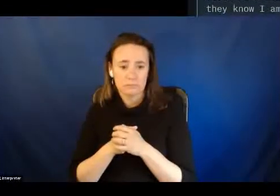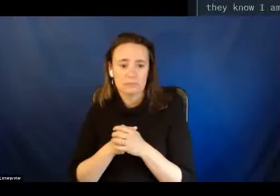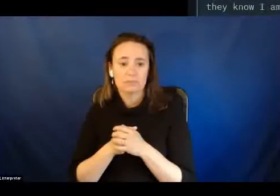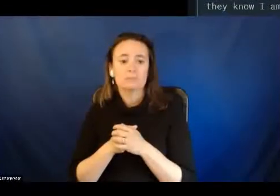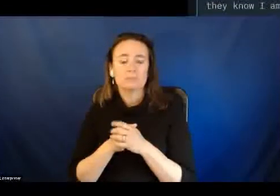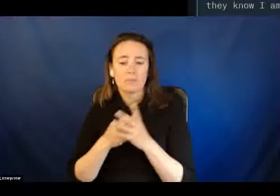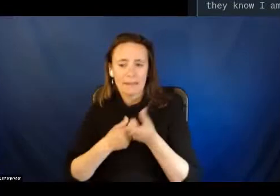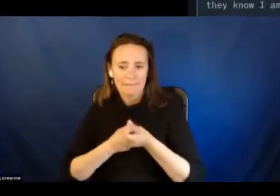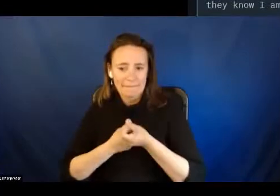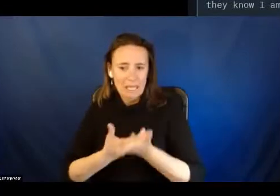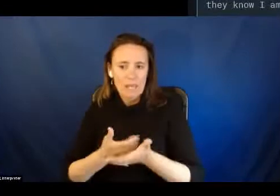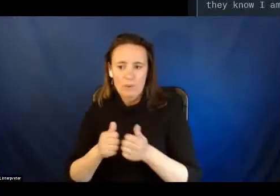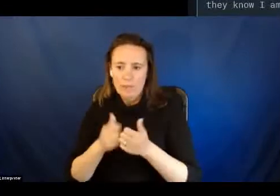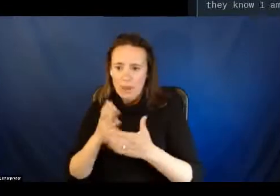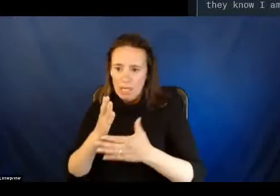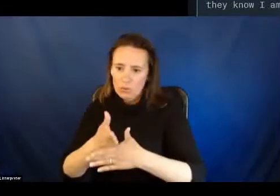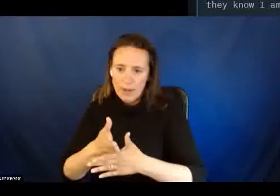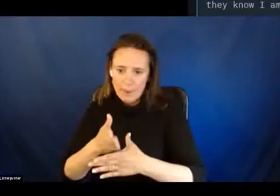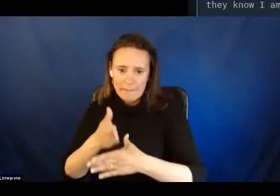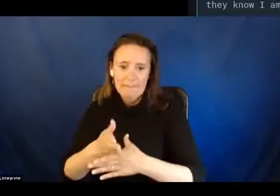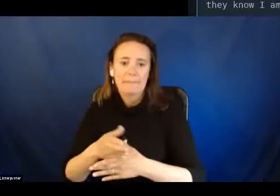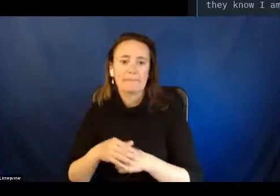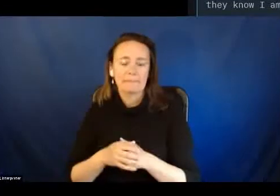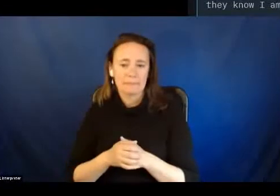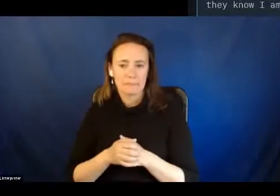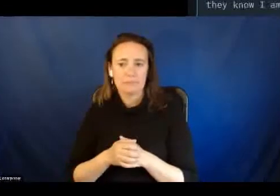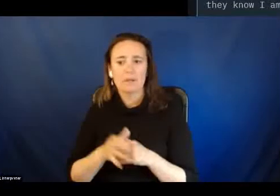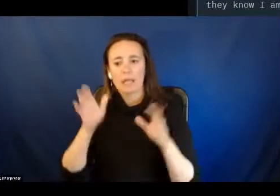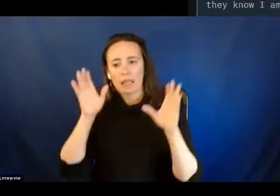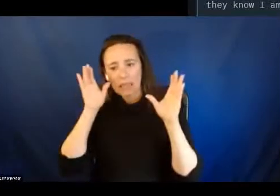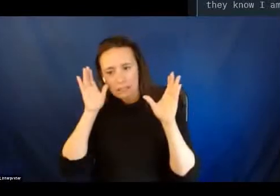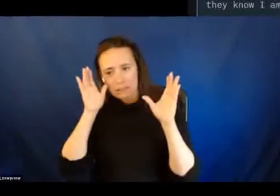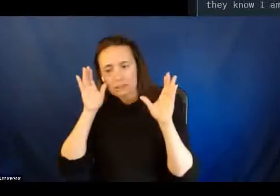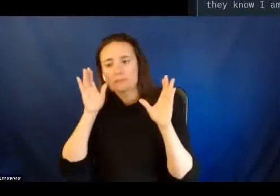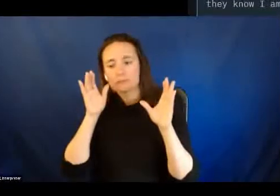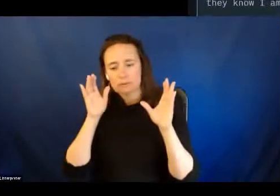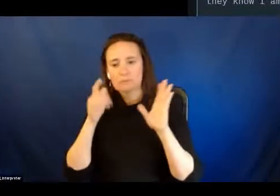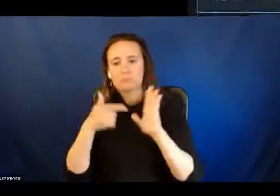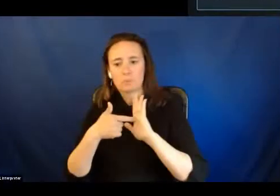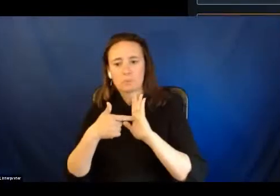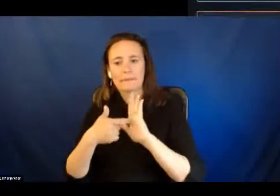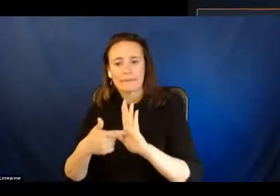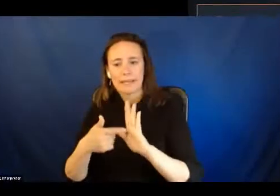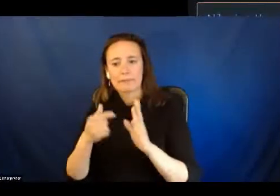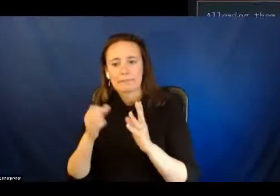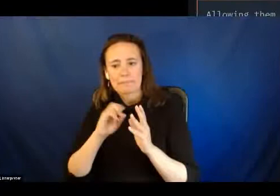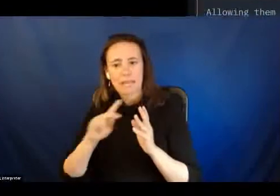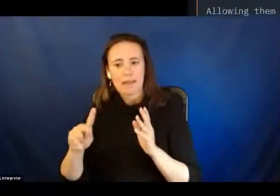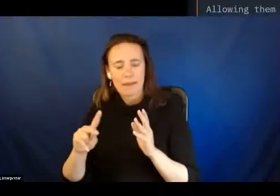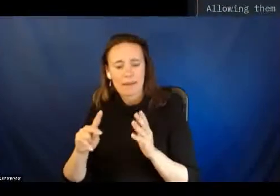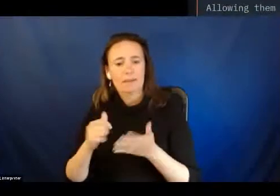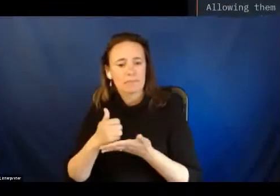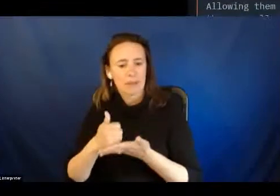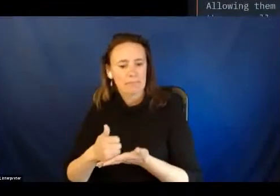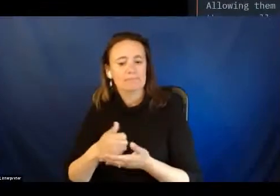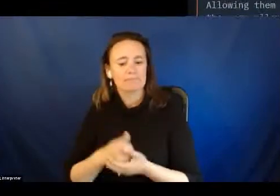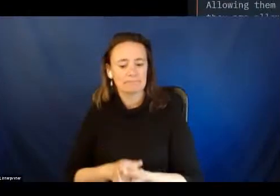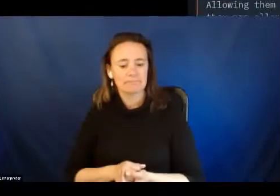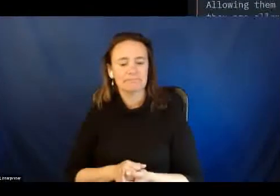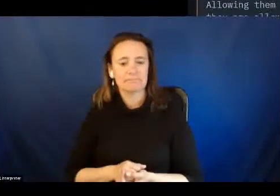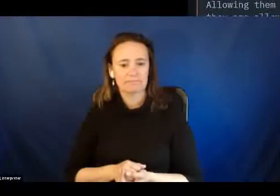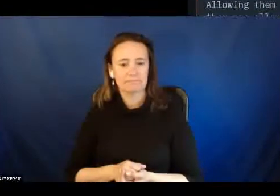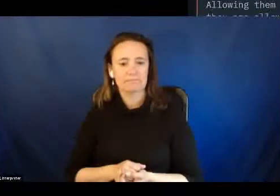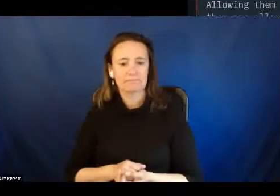interruption. Listen and reflect back so that they know I'm listening, right? That can be very helpful for folks. Snaps to validate